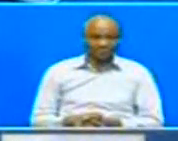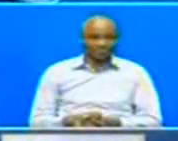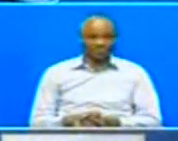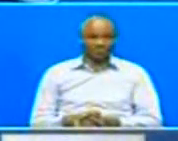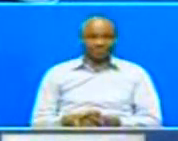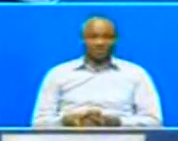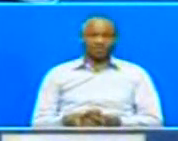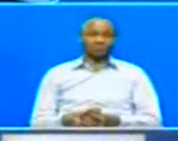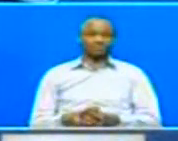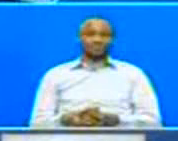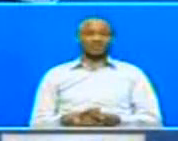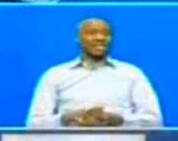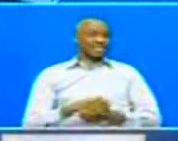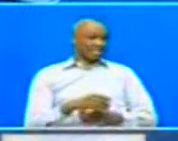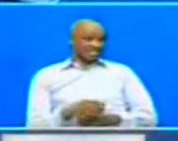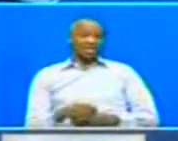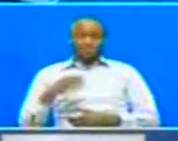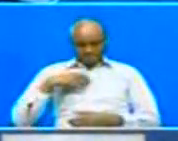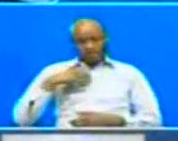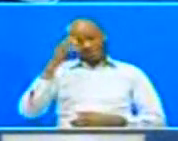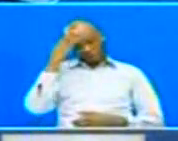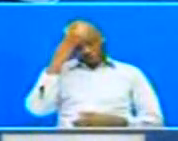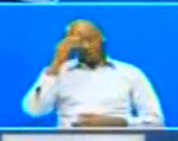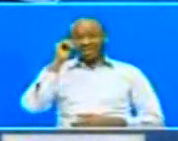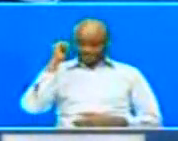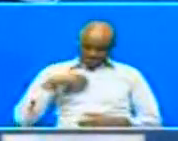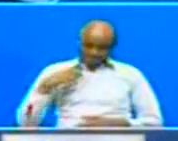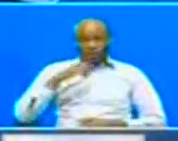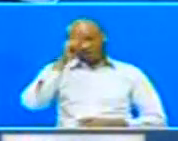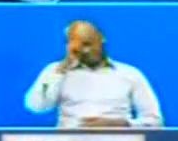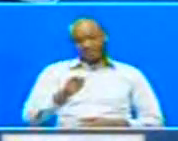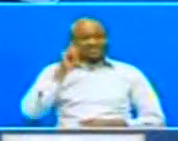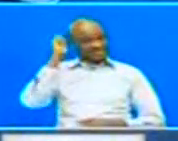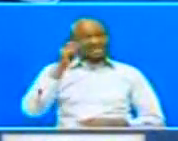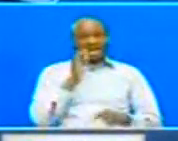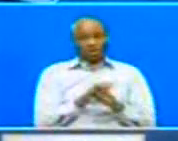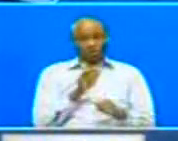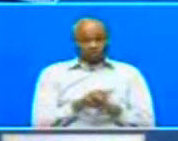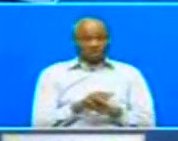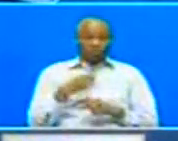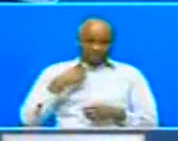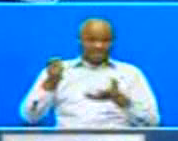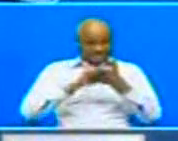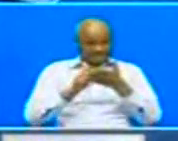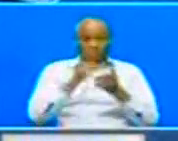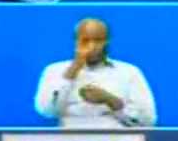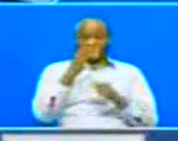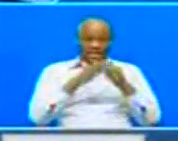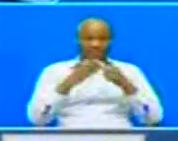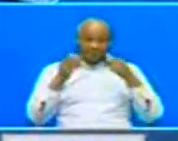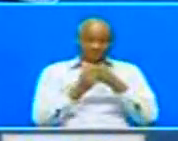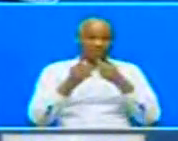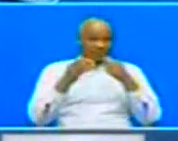one, that Kenya is a very respected member of the Committee of Nations, and we have signed the 1951